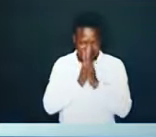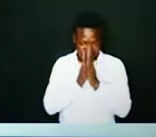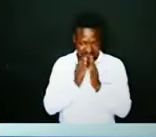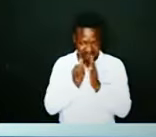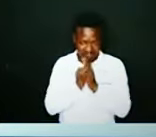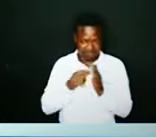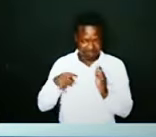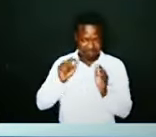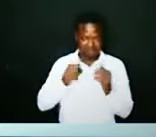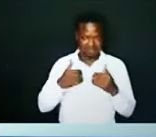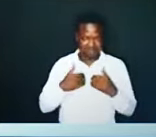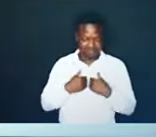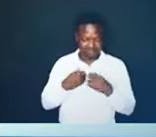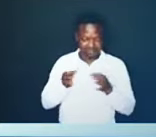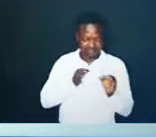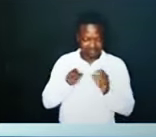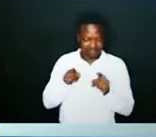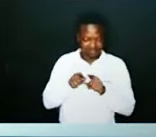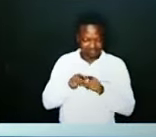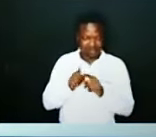of description.